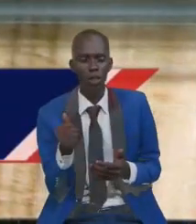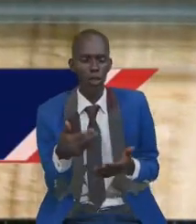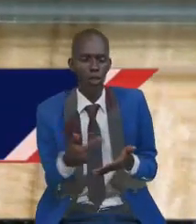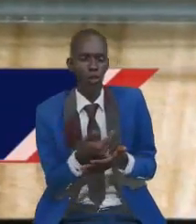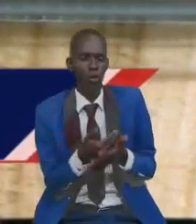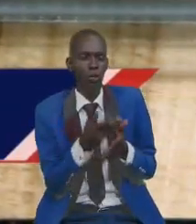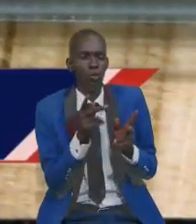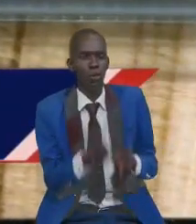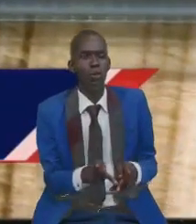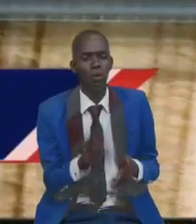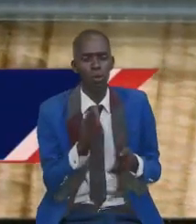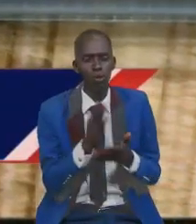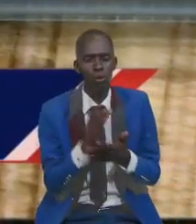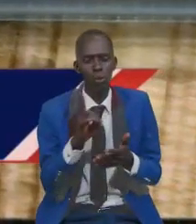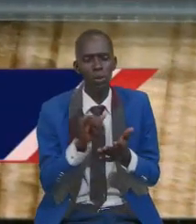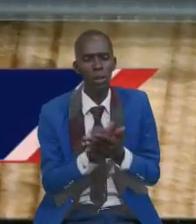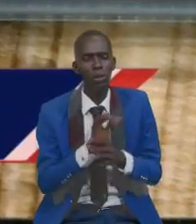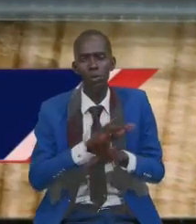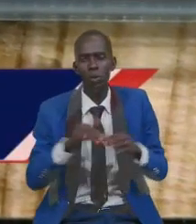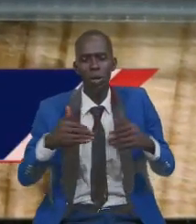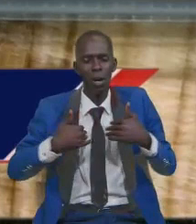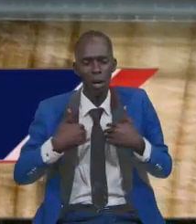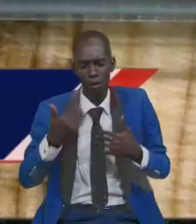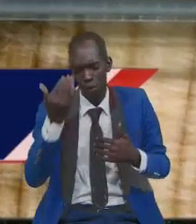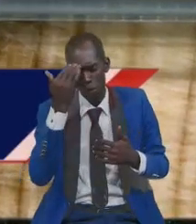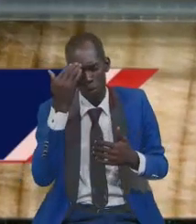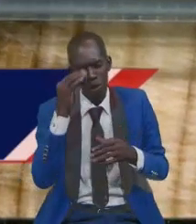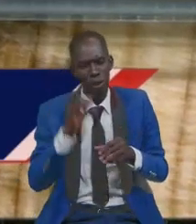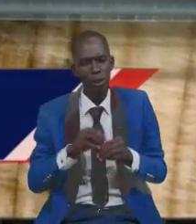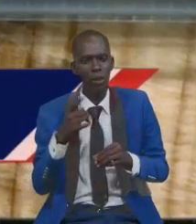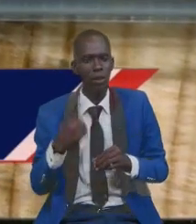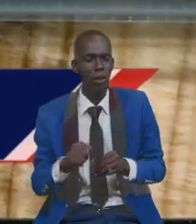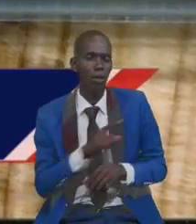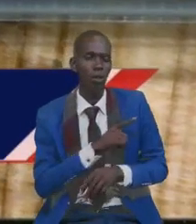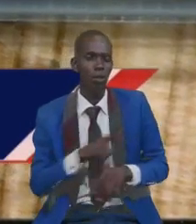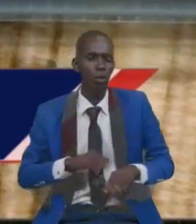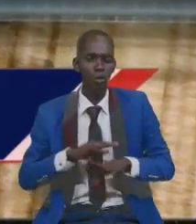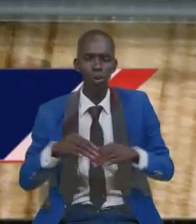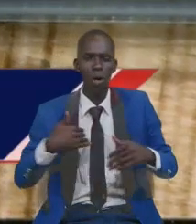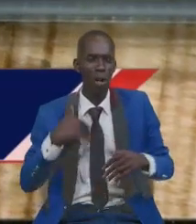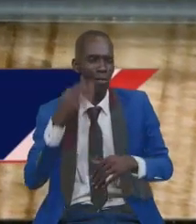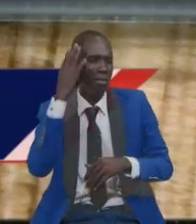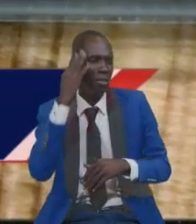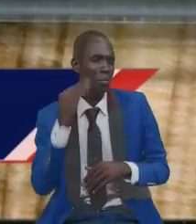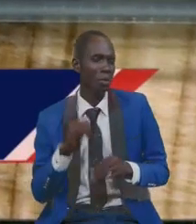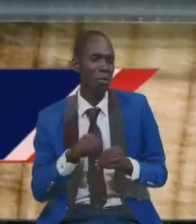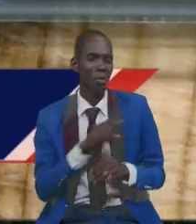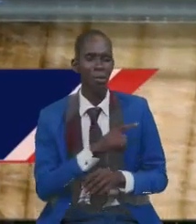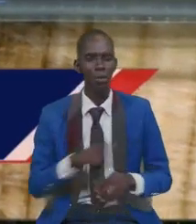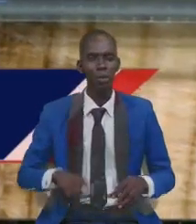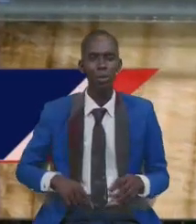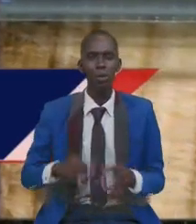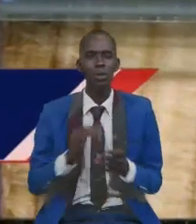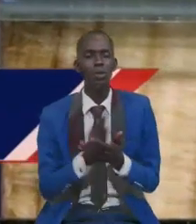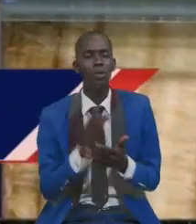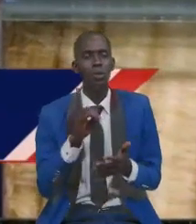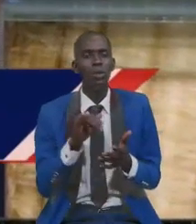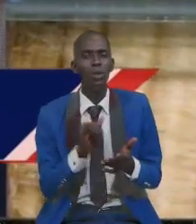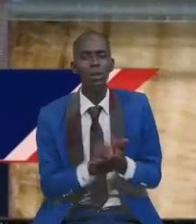doesn't have experience in the Lord, somebody who doesn't have a standing,